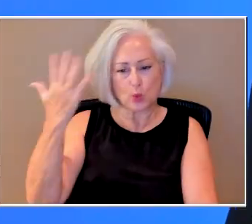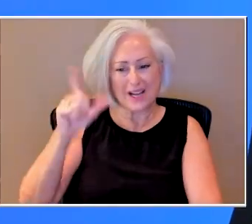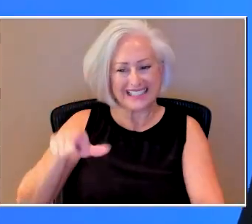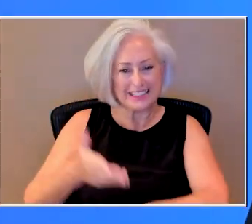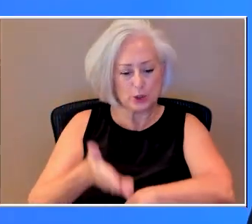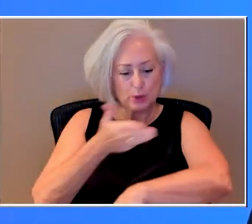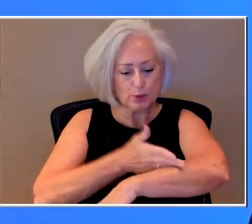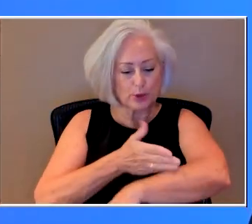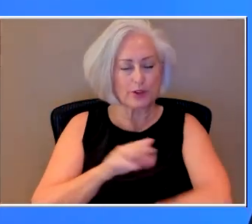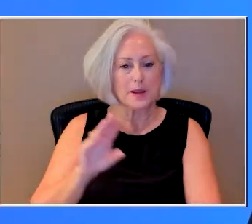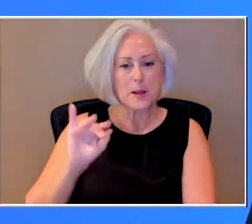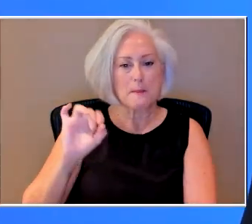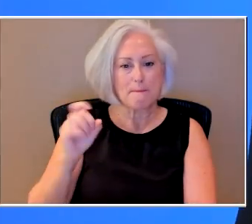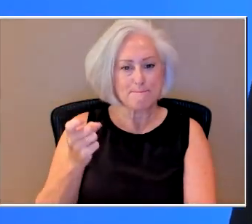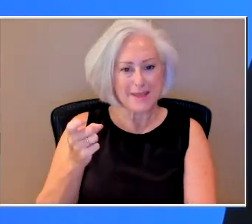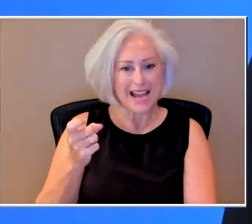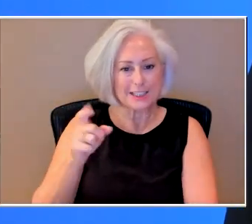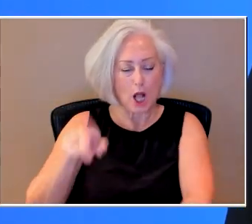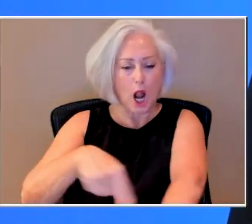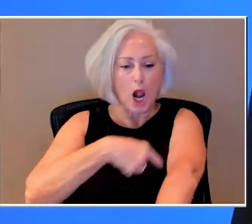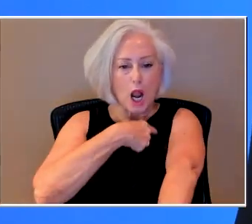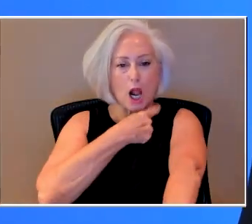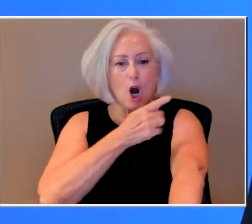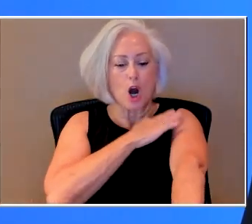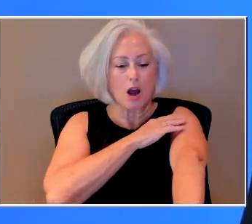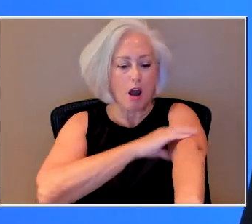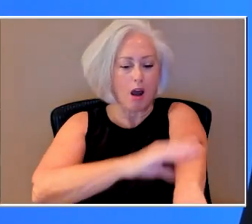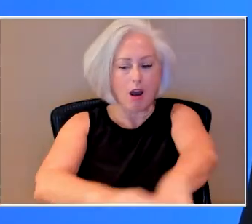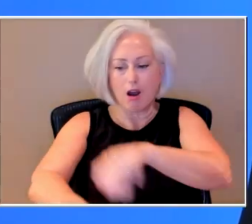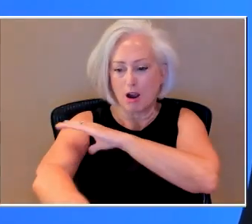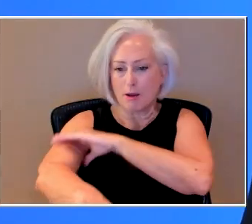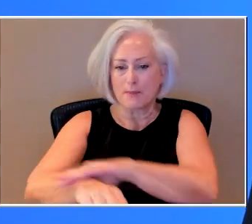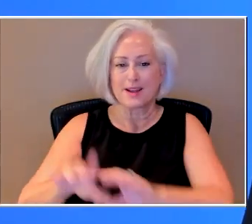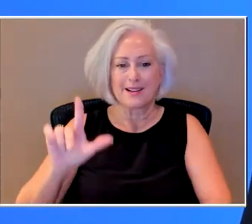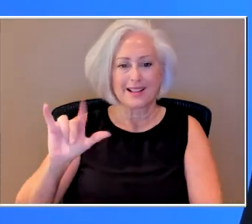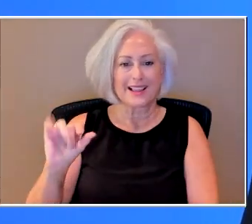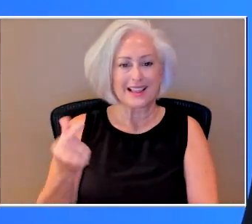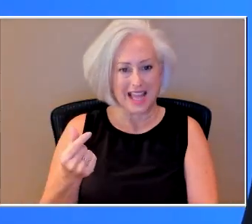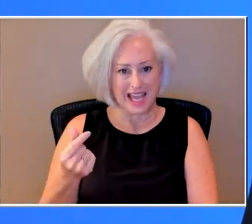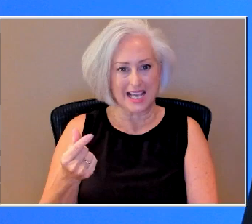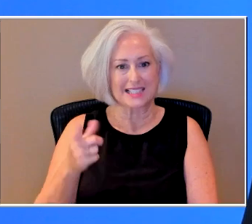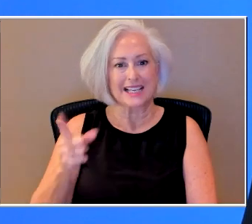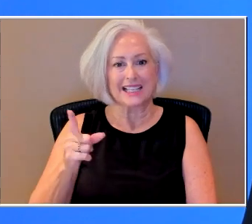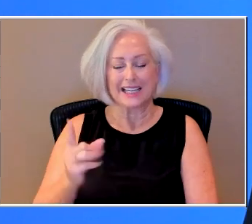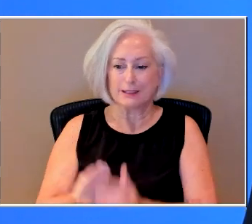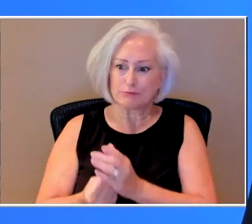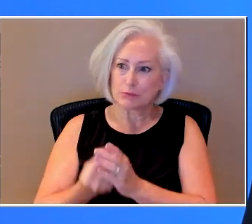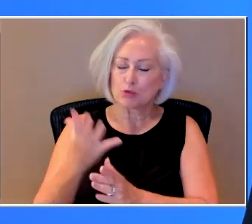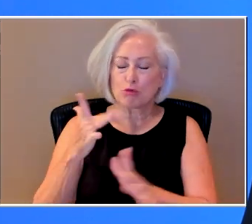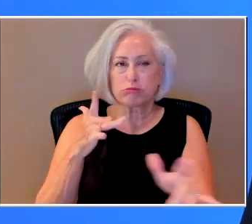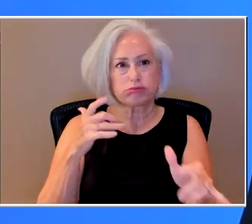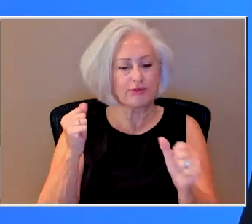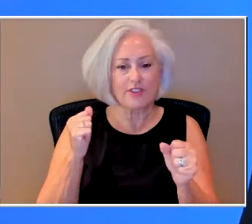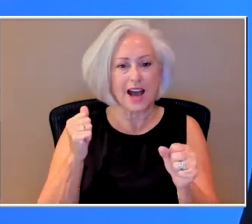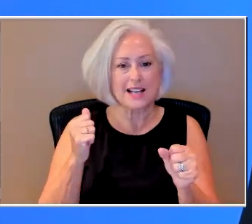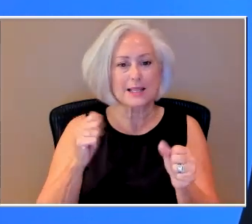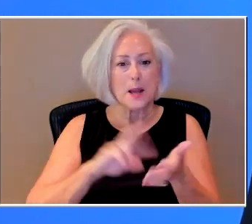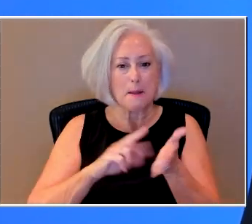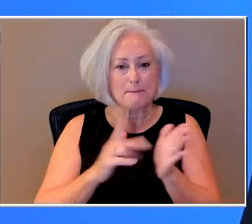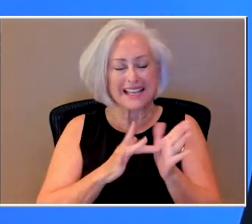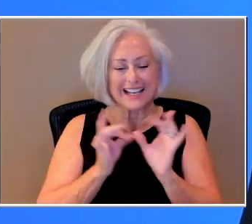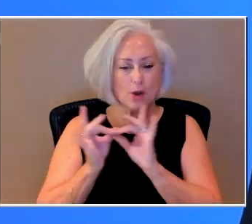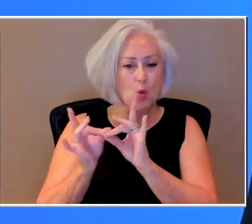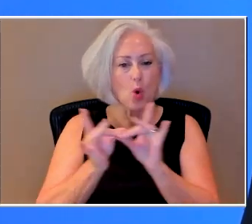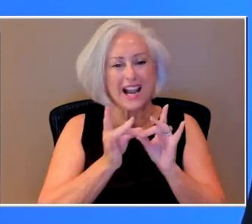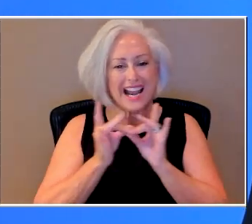really long limbs, right? And so with the long limbs and him growing so fast, the coordination was something that